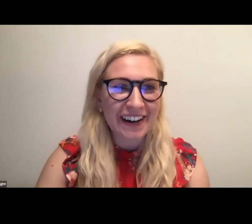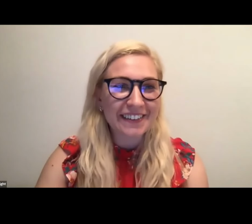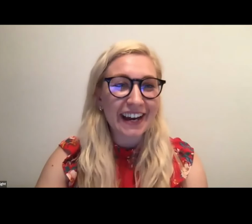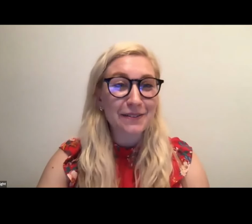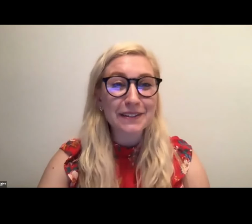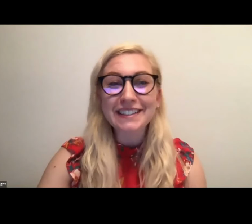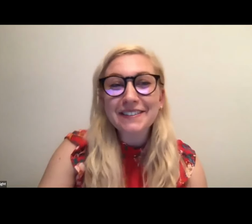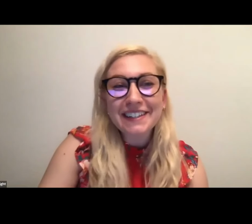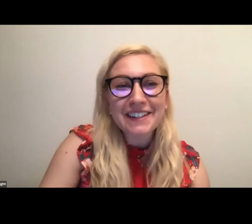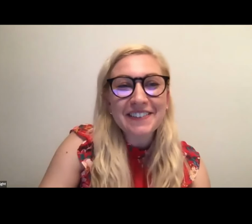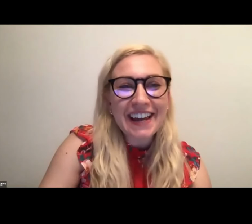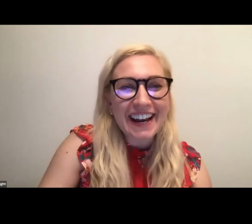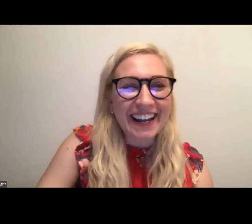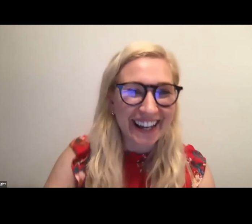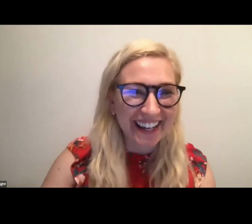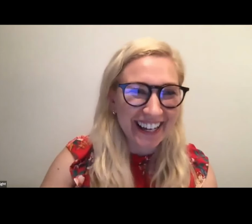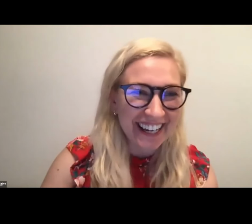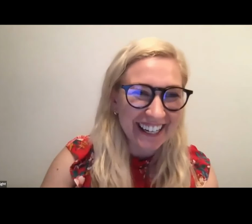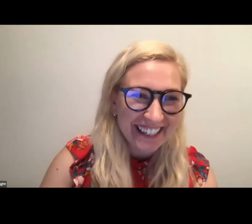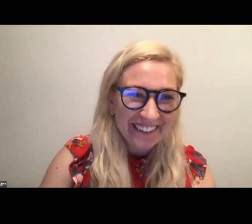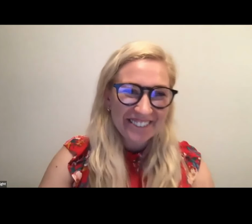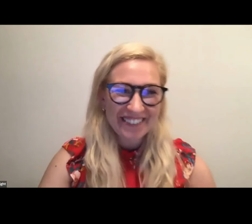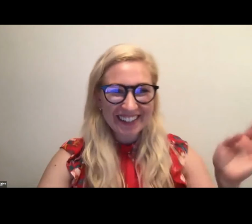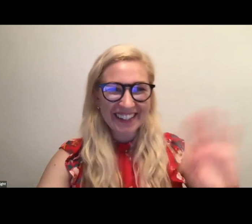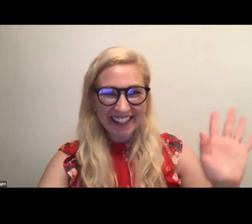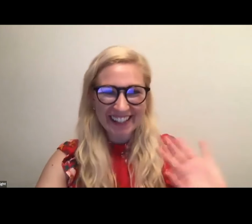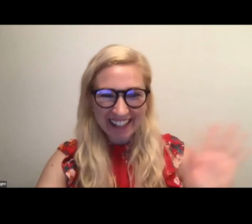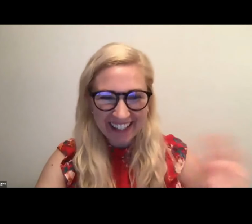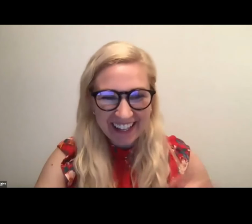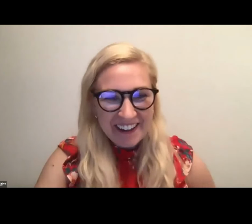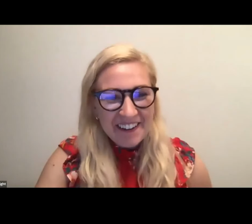asl-lex.org. All right. And we'll see you in a little bit.